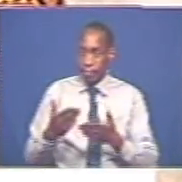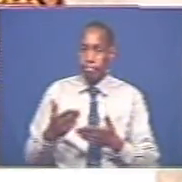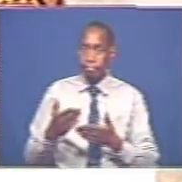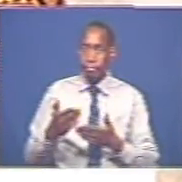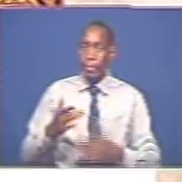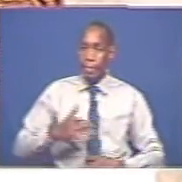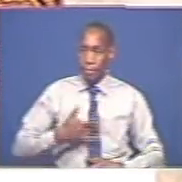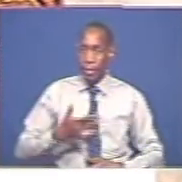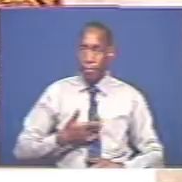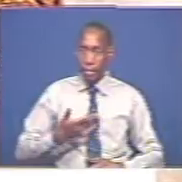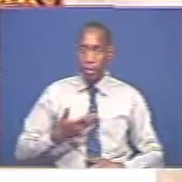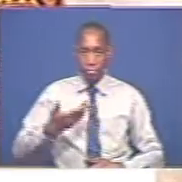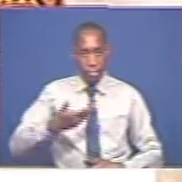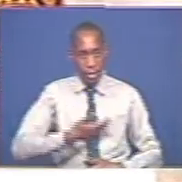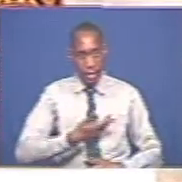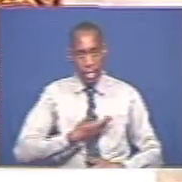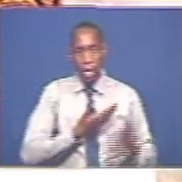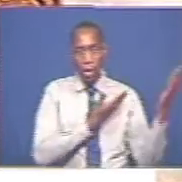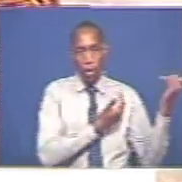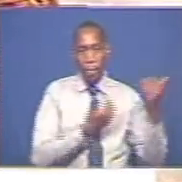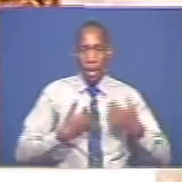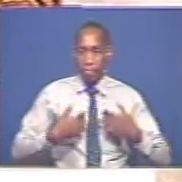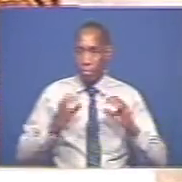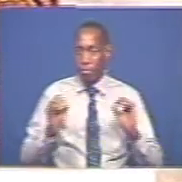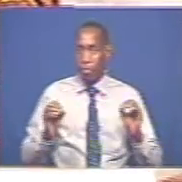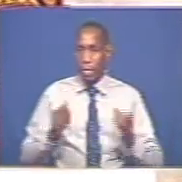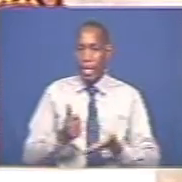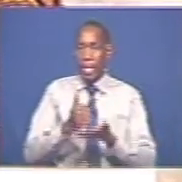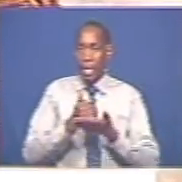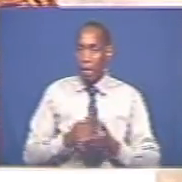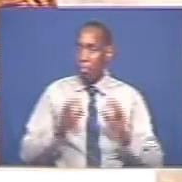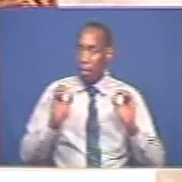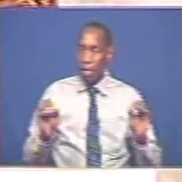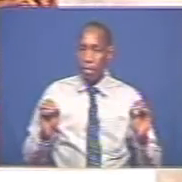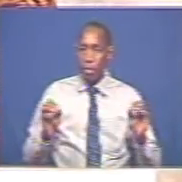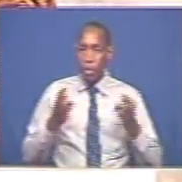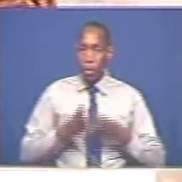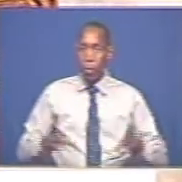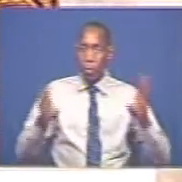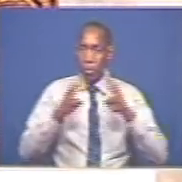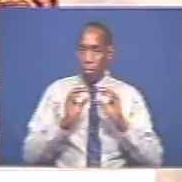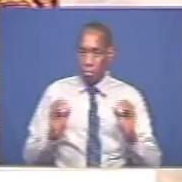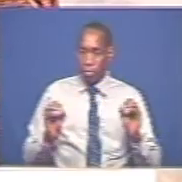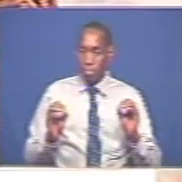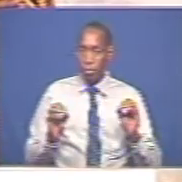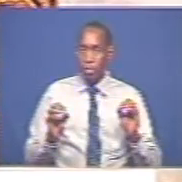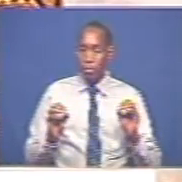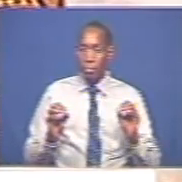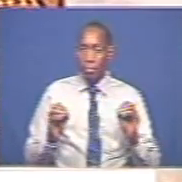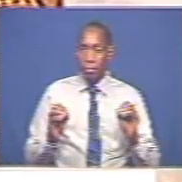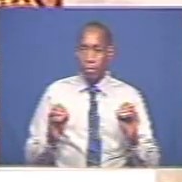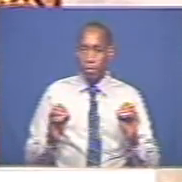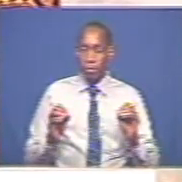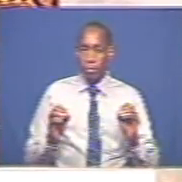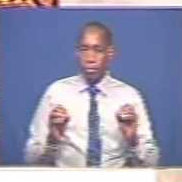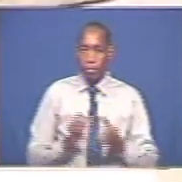feel inside. They feel hopeless, they feel helpless, worthless, and of course we shall always see little behavior.